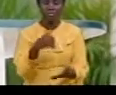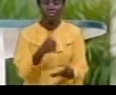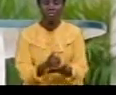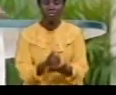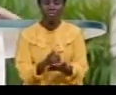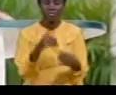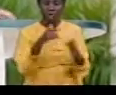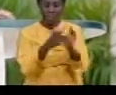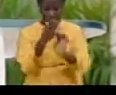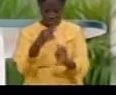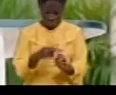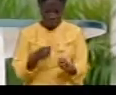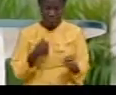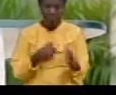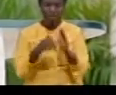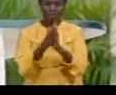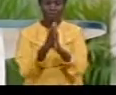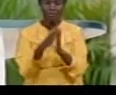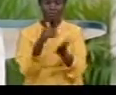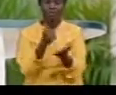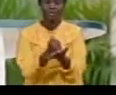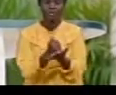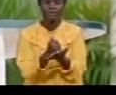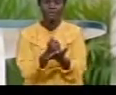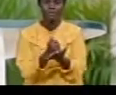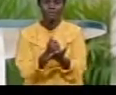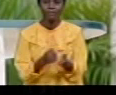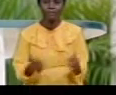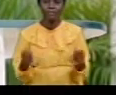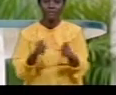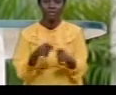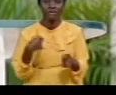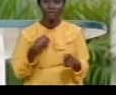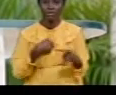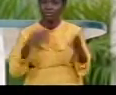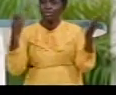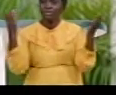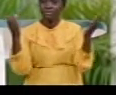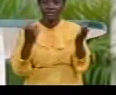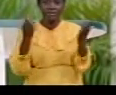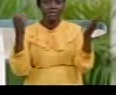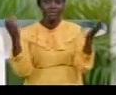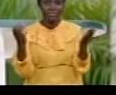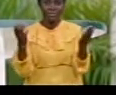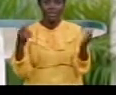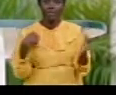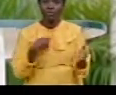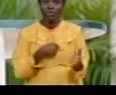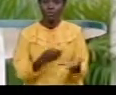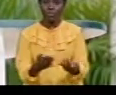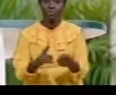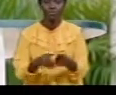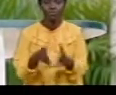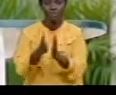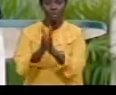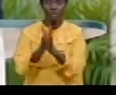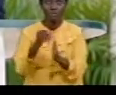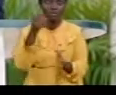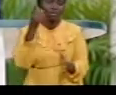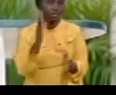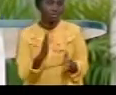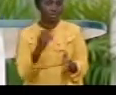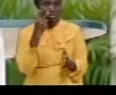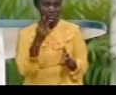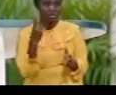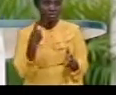we pray. As we celebrate, we want to ask God. You see, the church